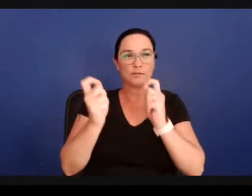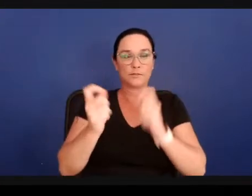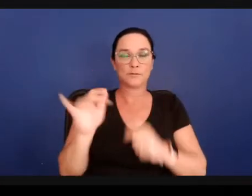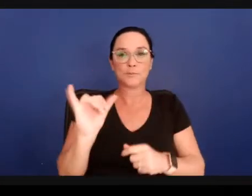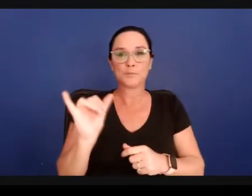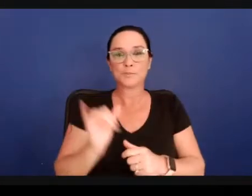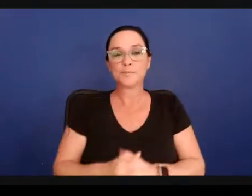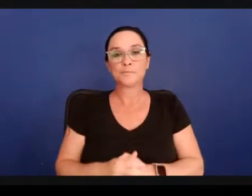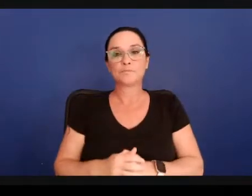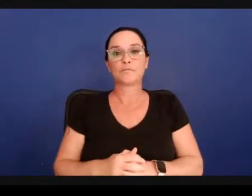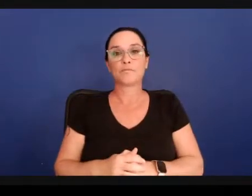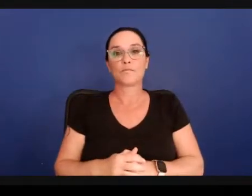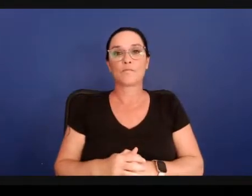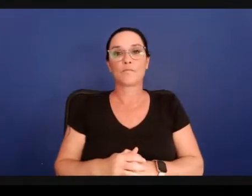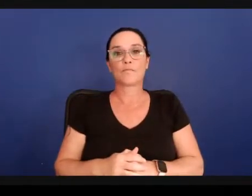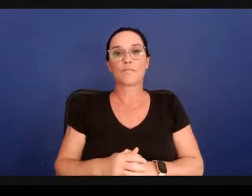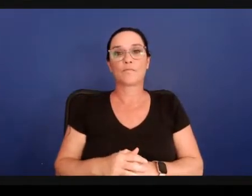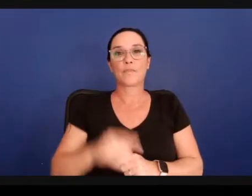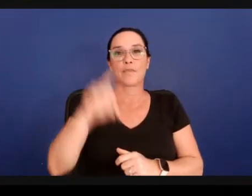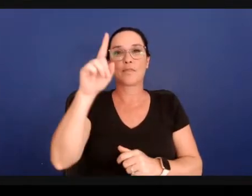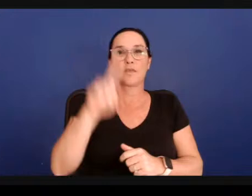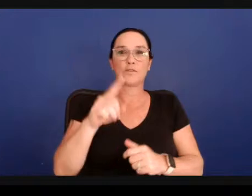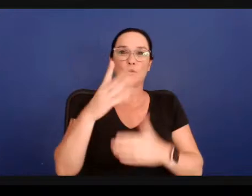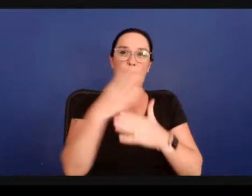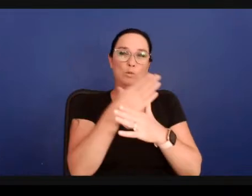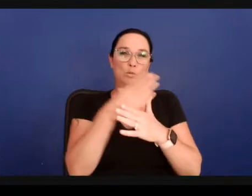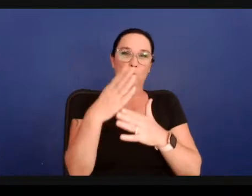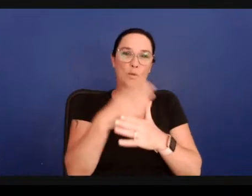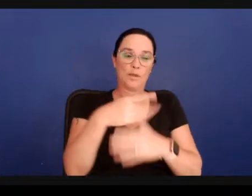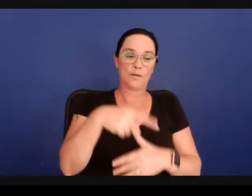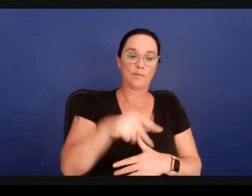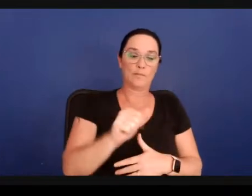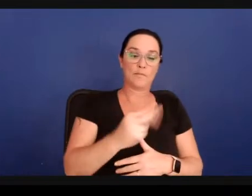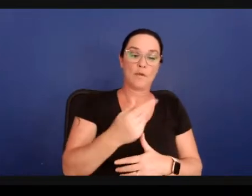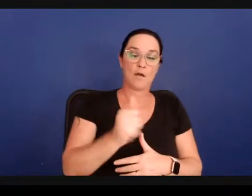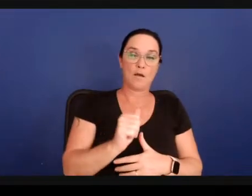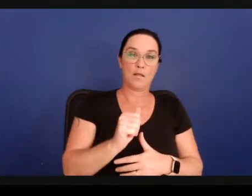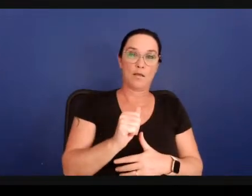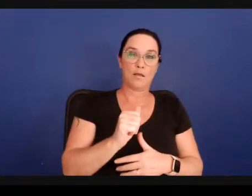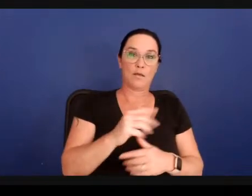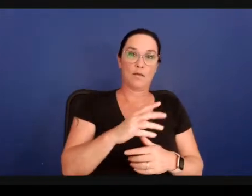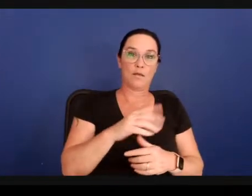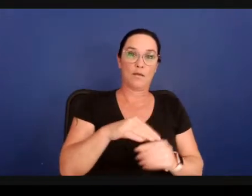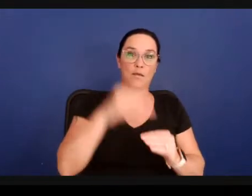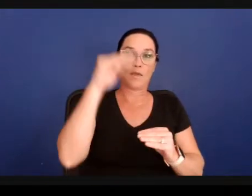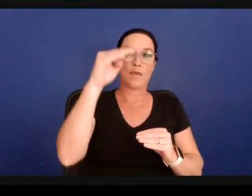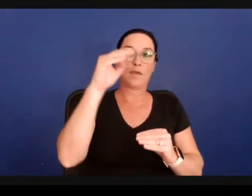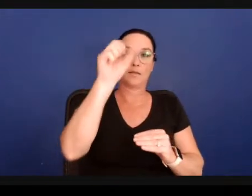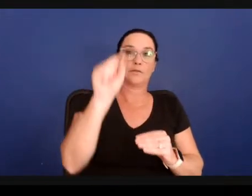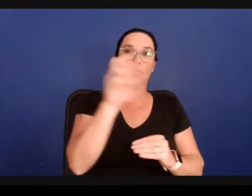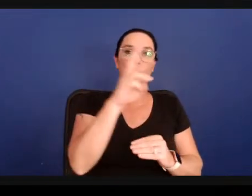these are intermediate earthquakes between the deep Pahala zone and the Southwest Rift.